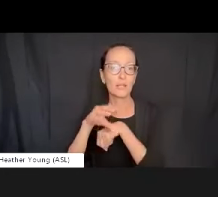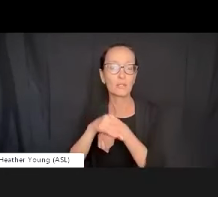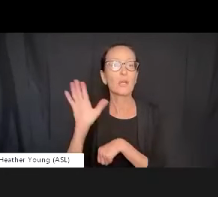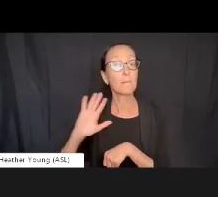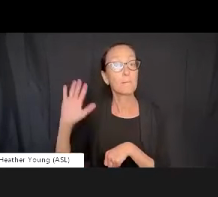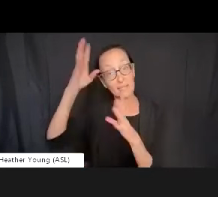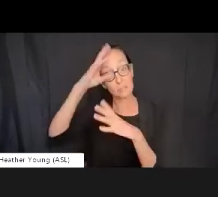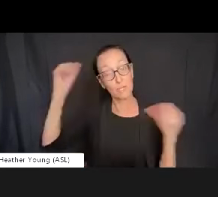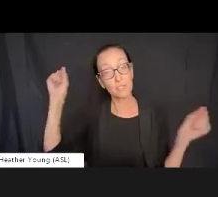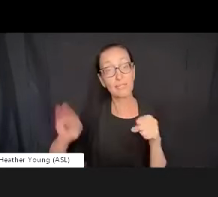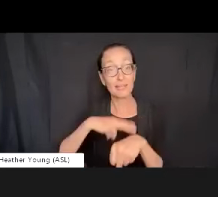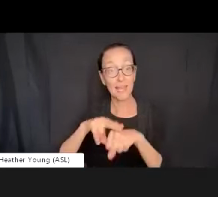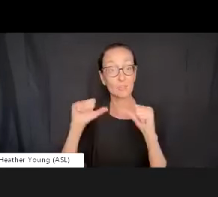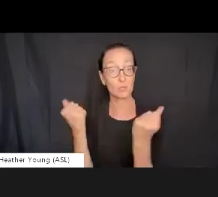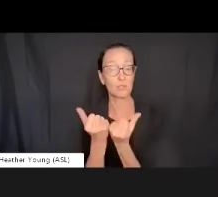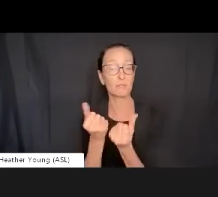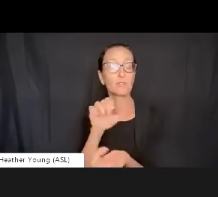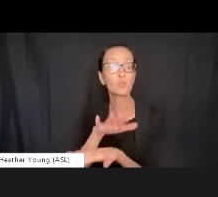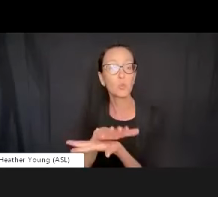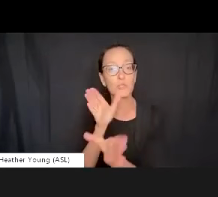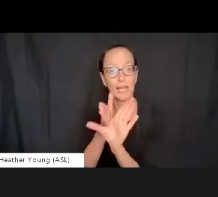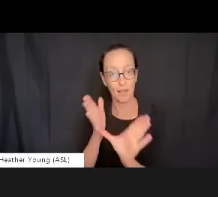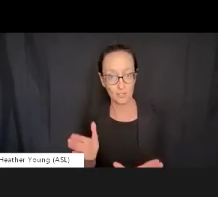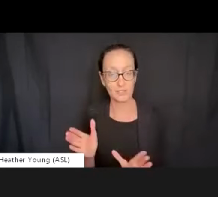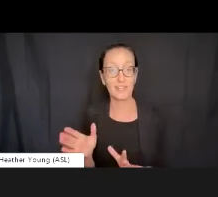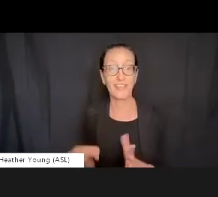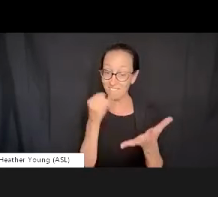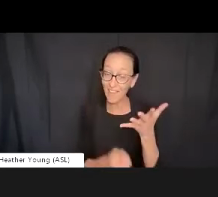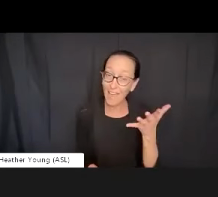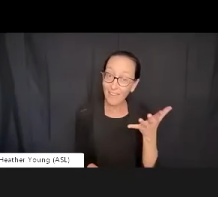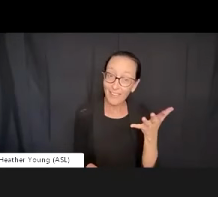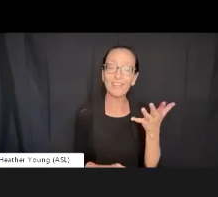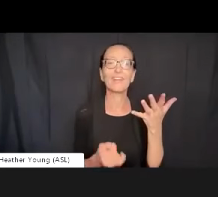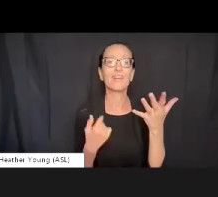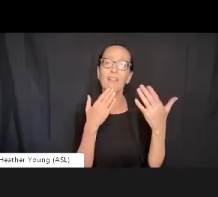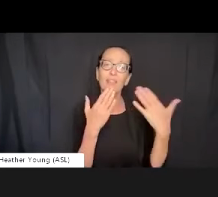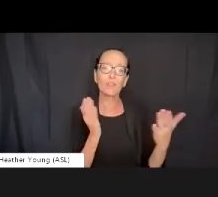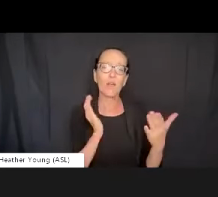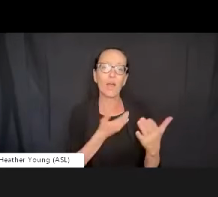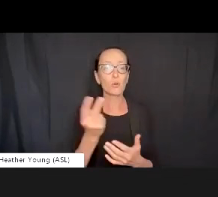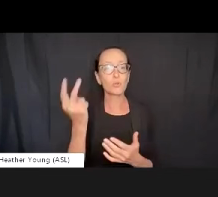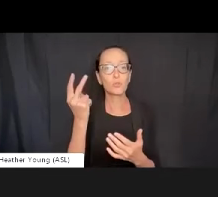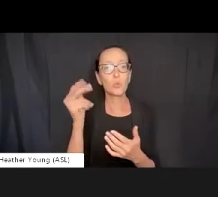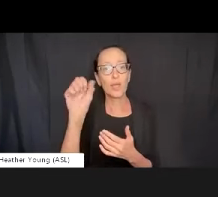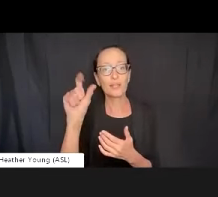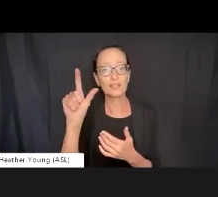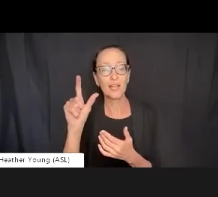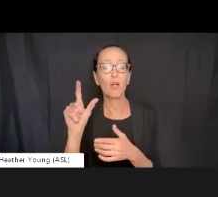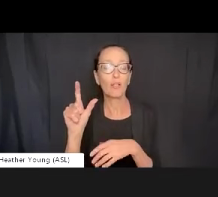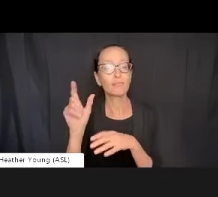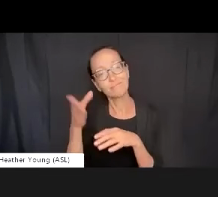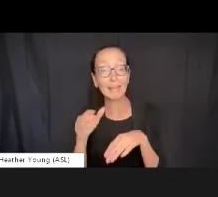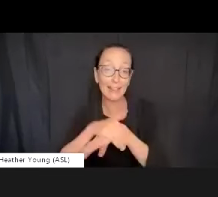president of the National Association of School Psychologists. And finally, we are so very grateful to our two ASL English interpreters